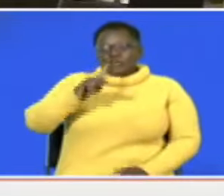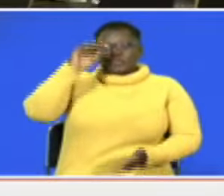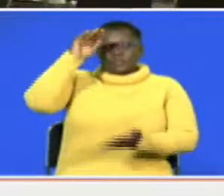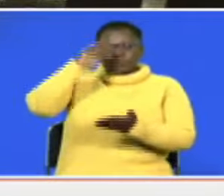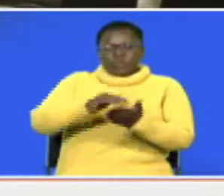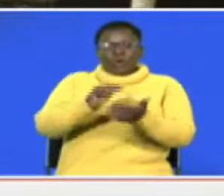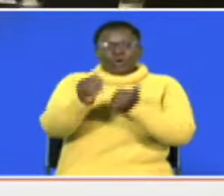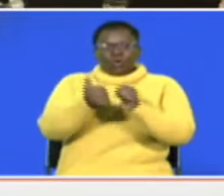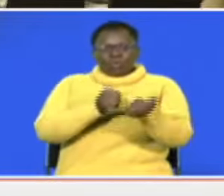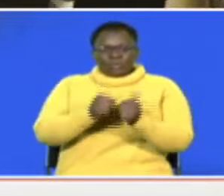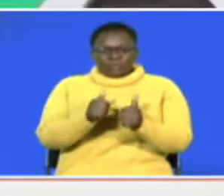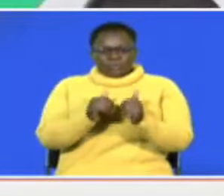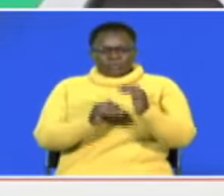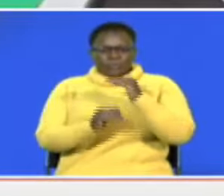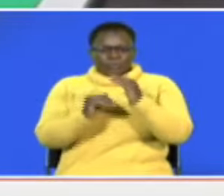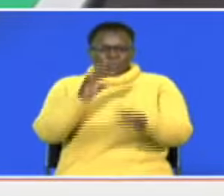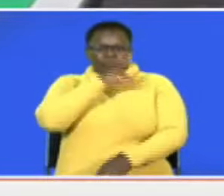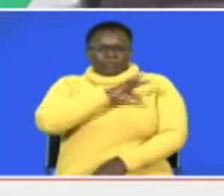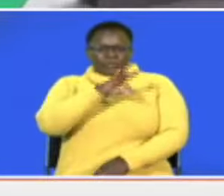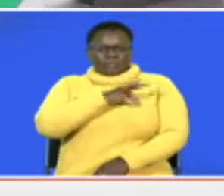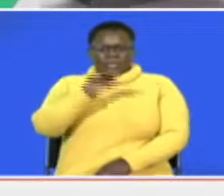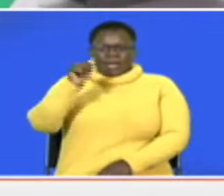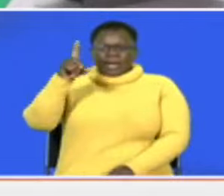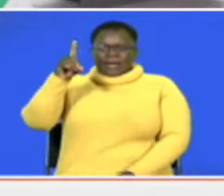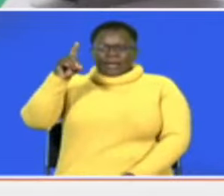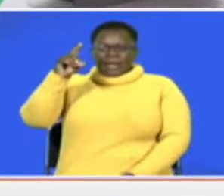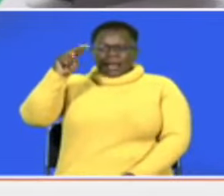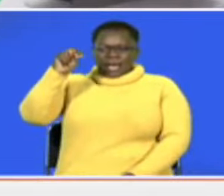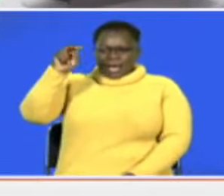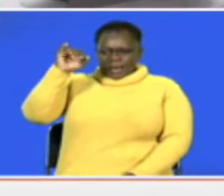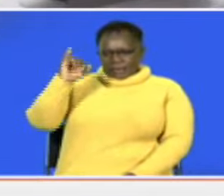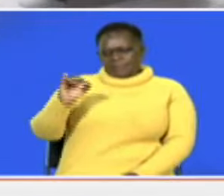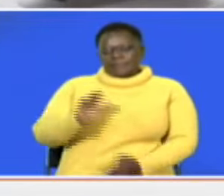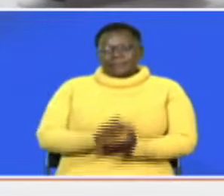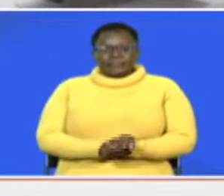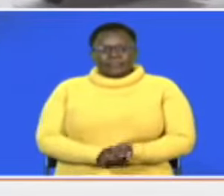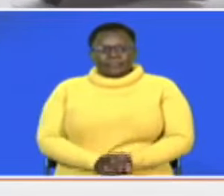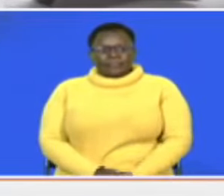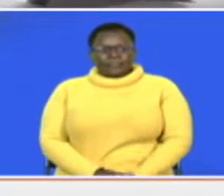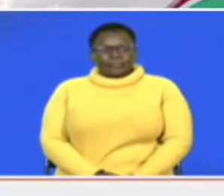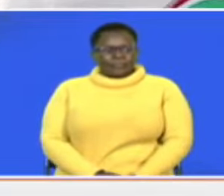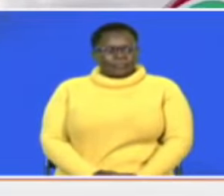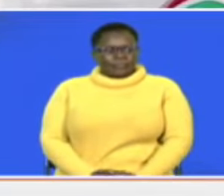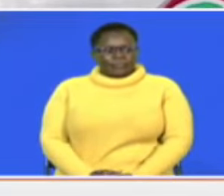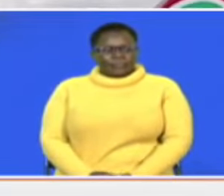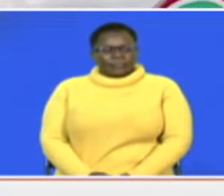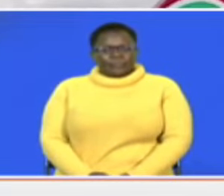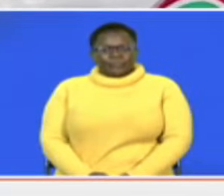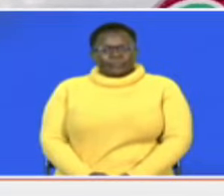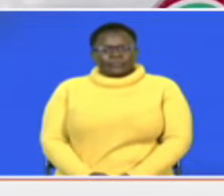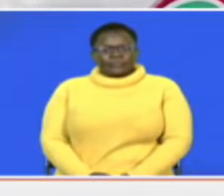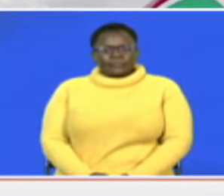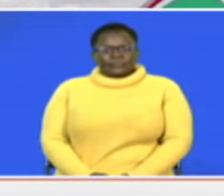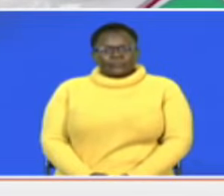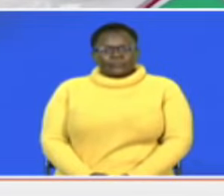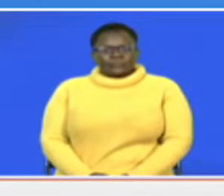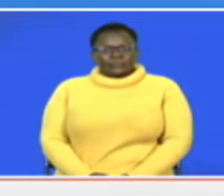reduce competition and maximize profits for Adani. Jeff Kirui, KTN News.